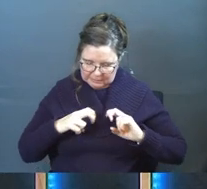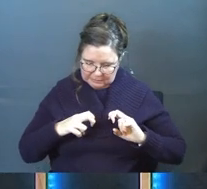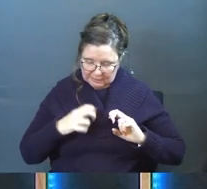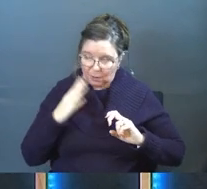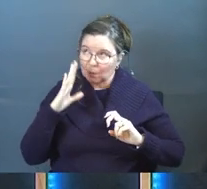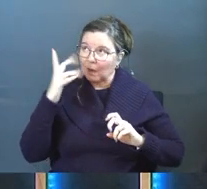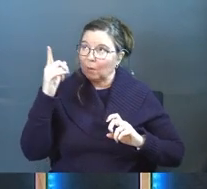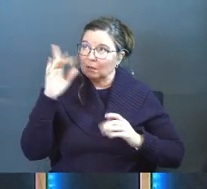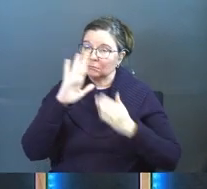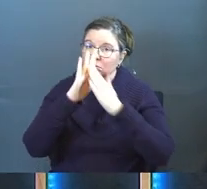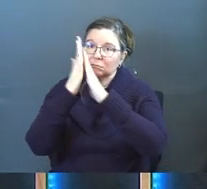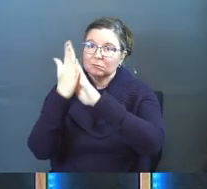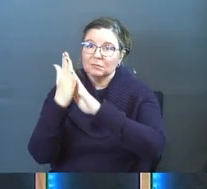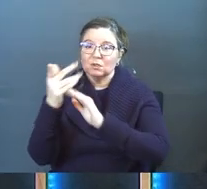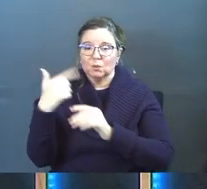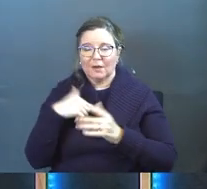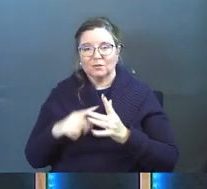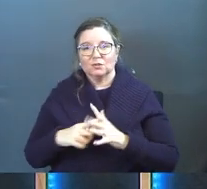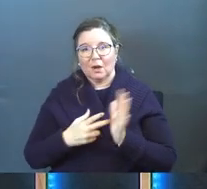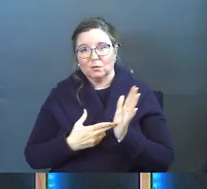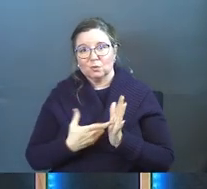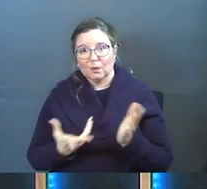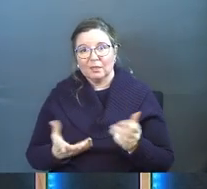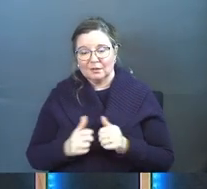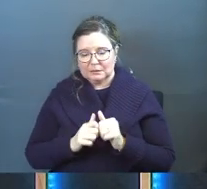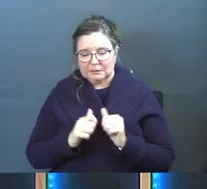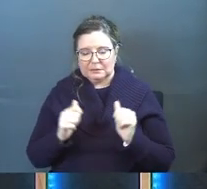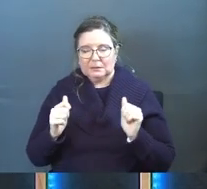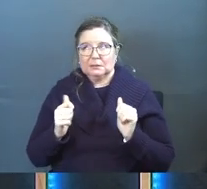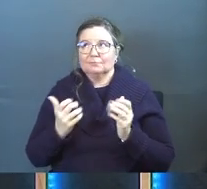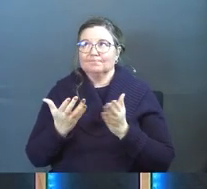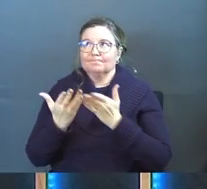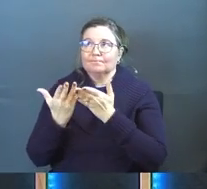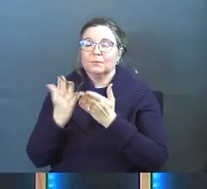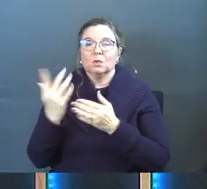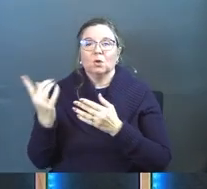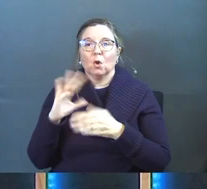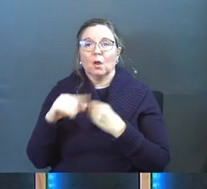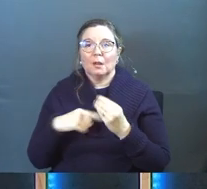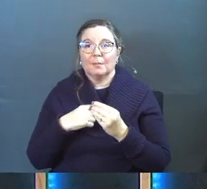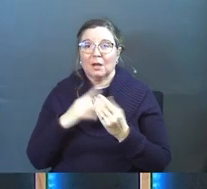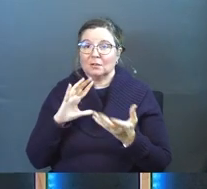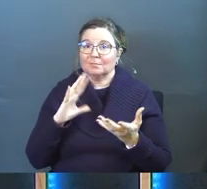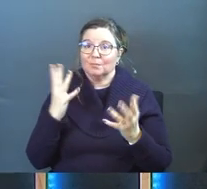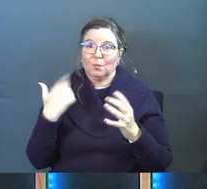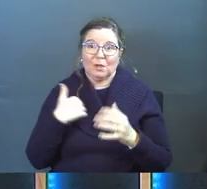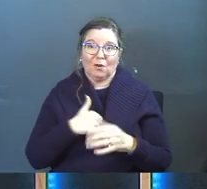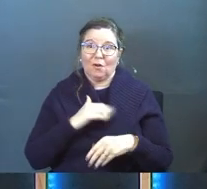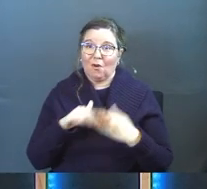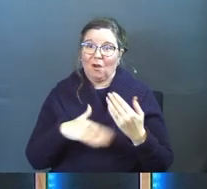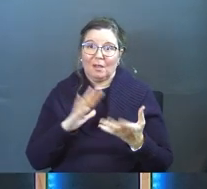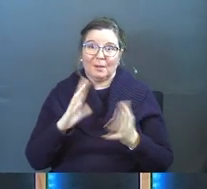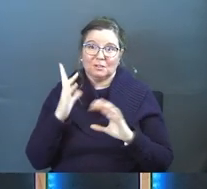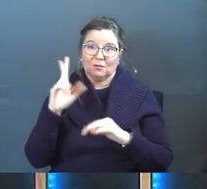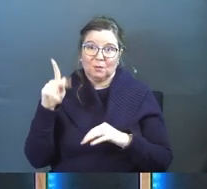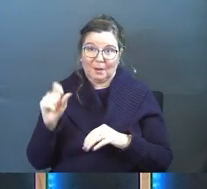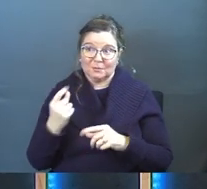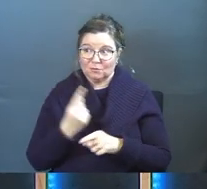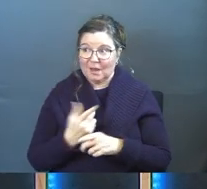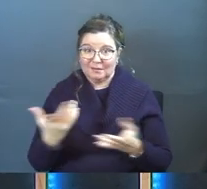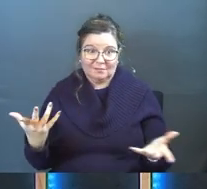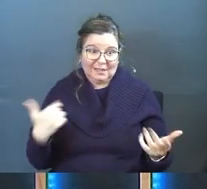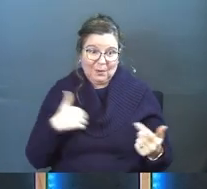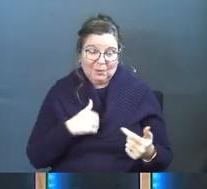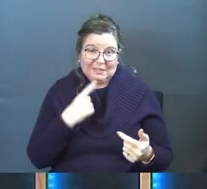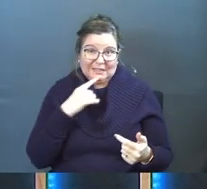to be. You got to start with truth. So you're all a bunch of screw ups. Amen? Amen. Can we just